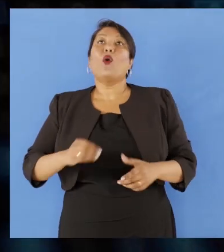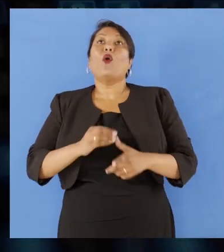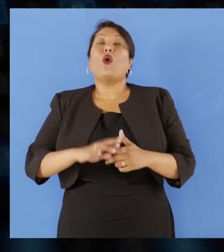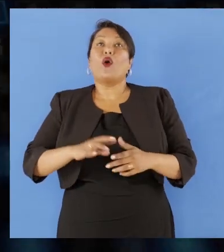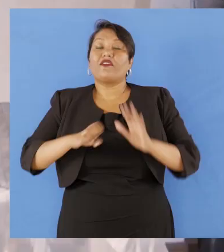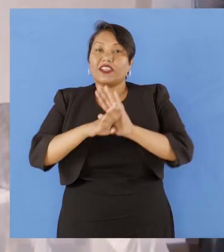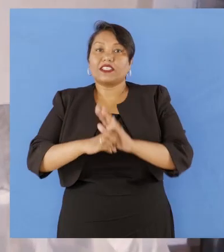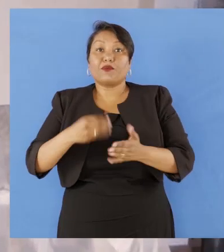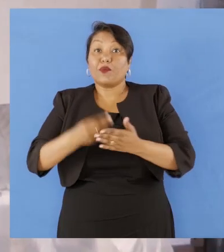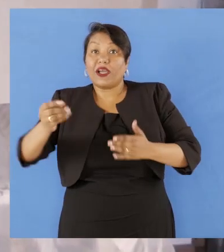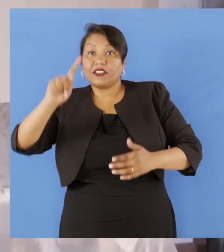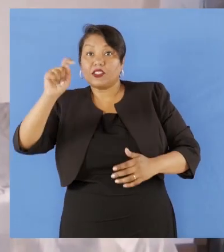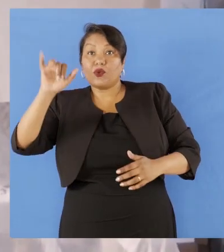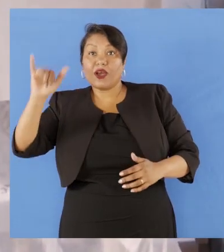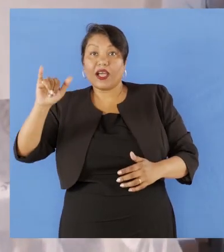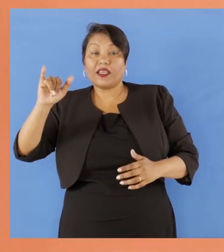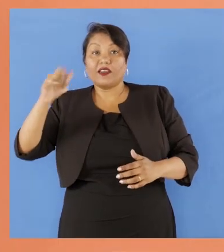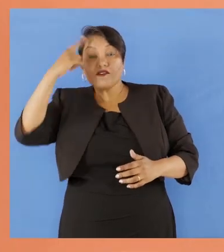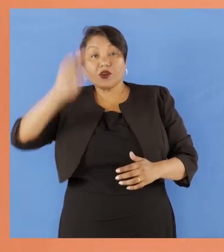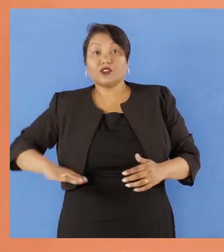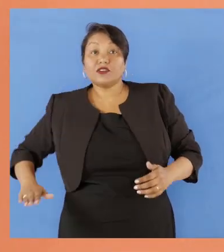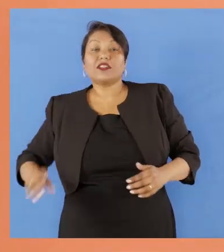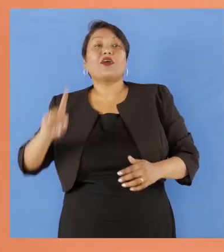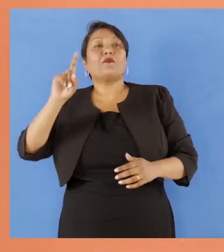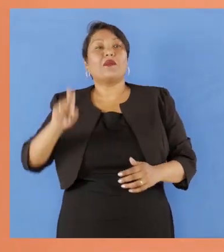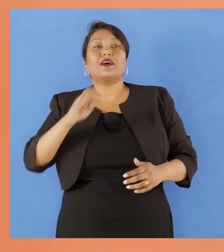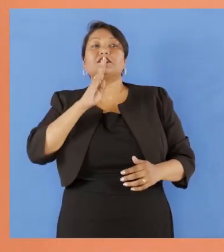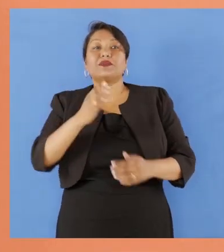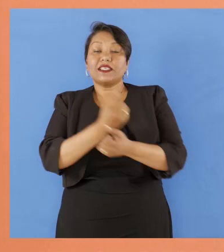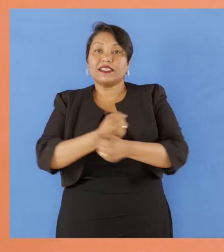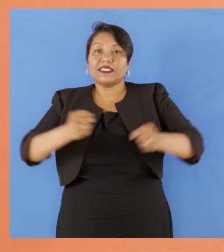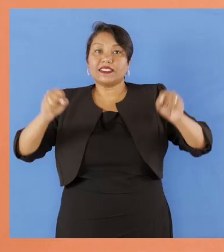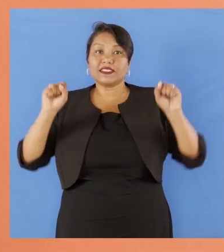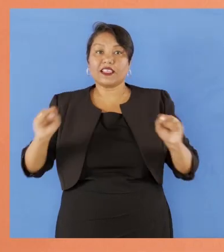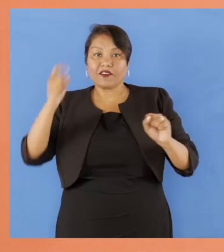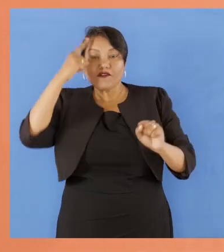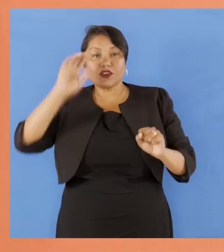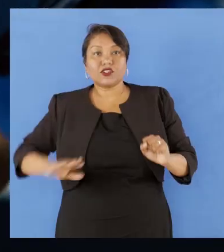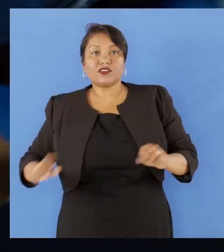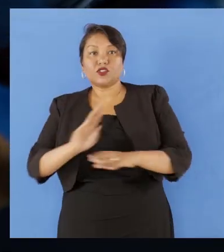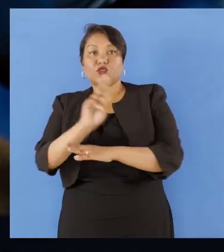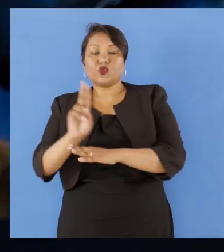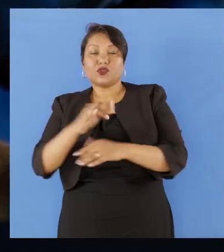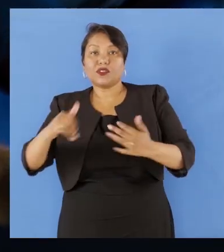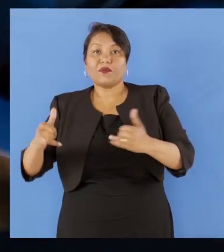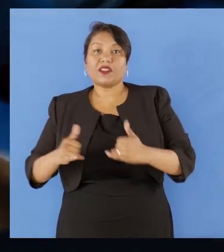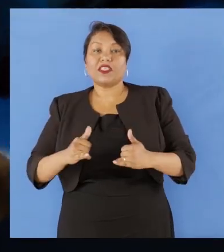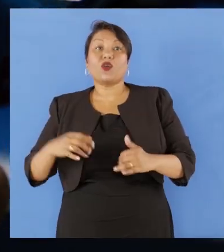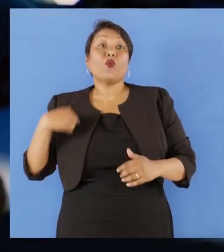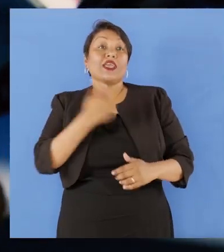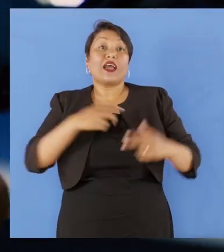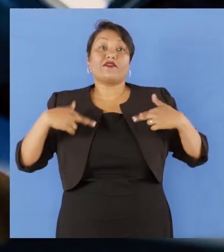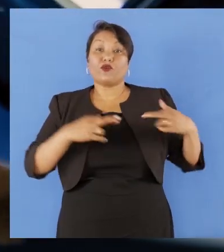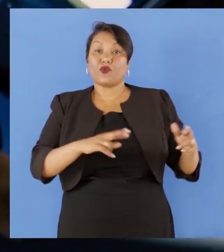an iron, the cord would be easily caught afire. I don't expect the toy that we will purchase